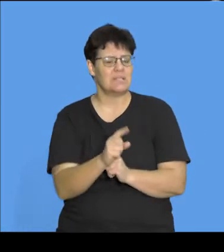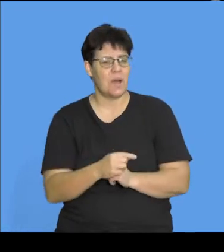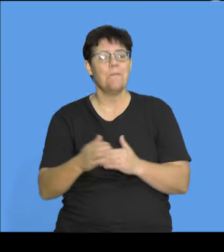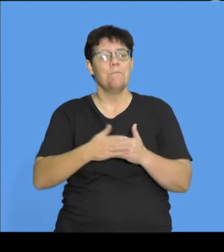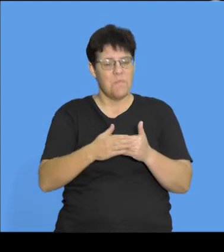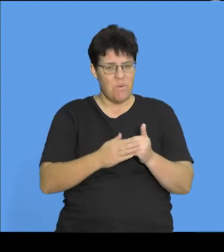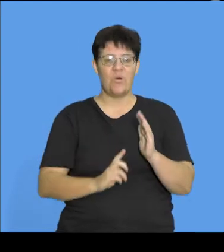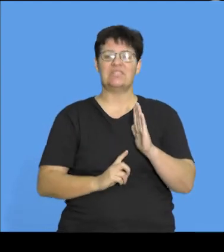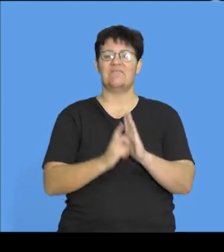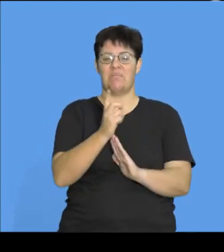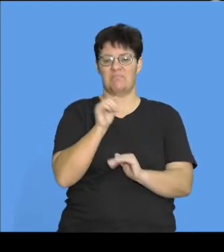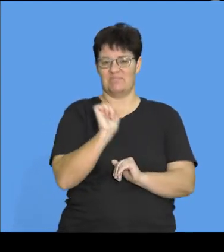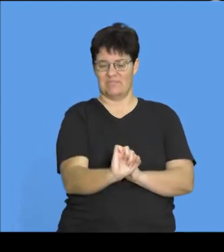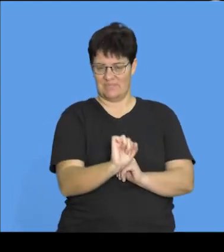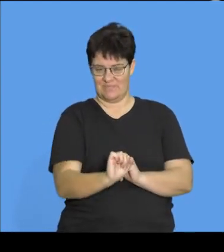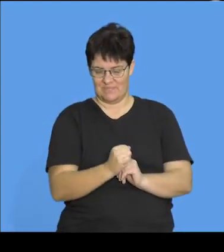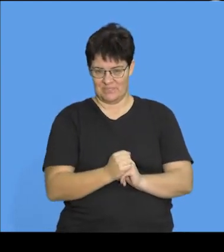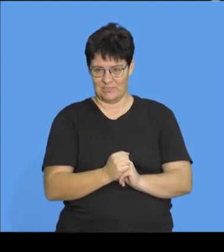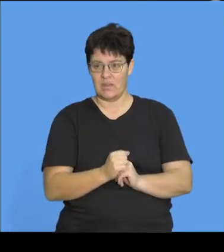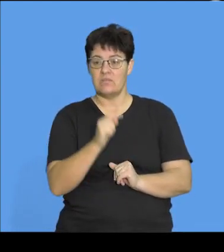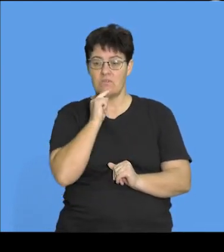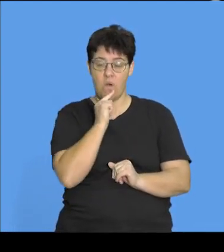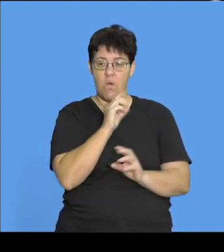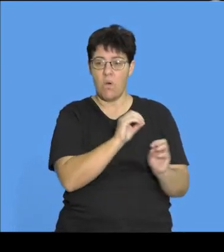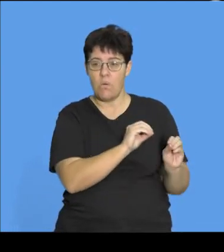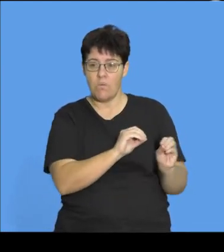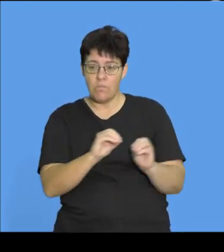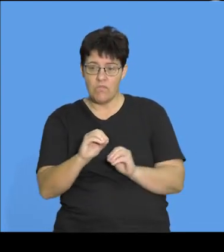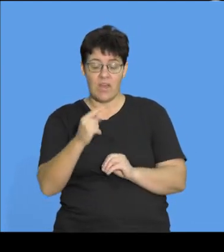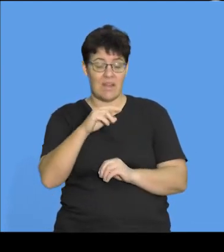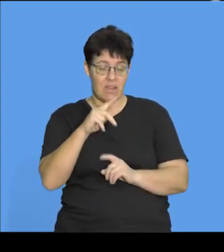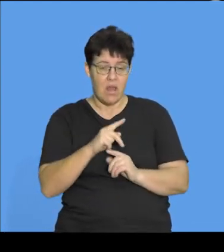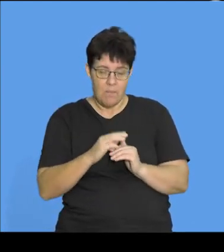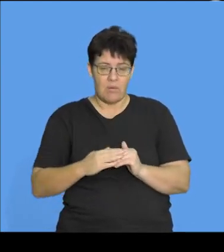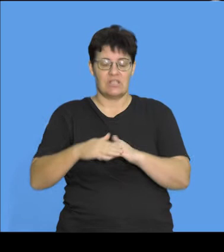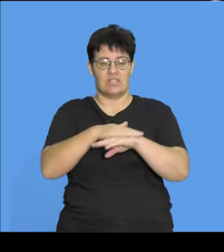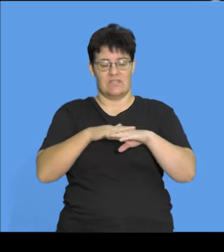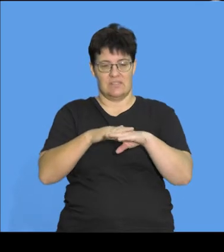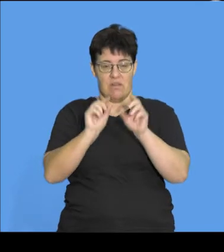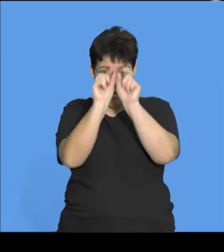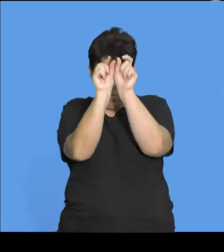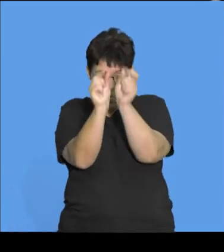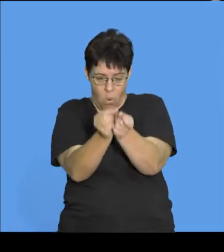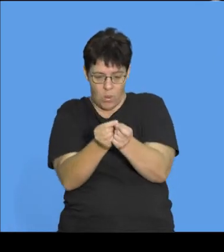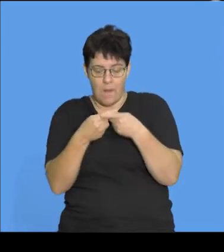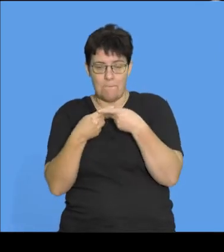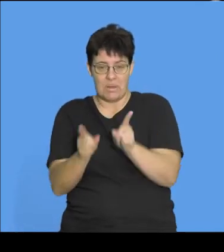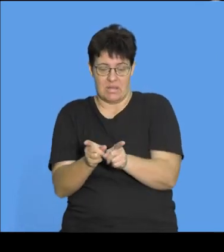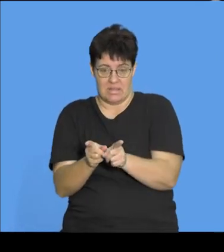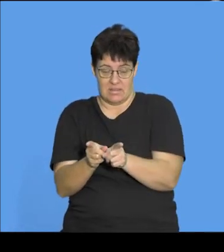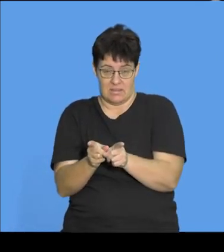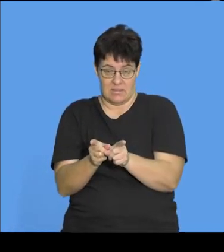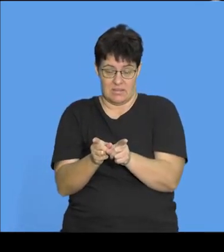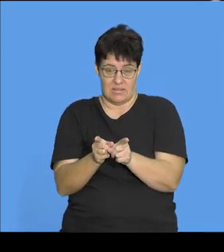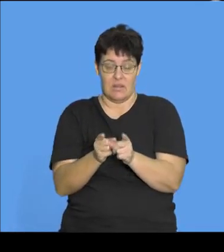at puberty. The Graafian follicle moves to the surface and the walls of the ovary rupture.